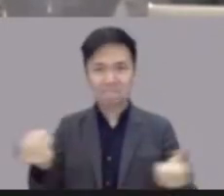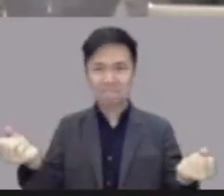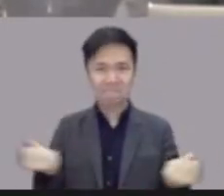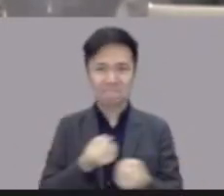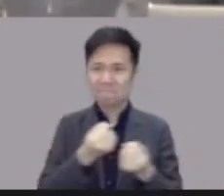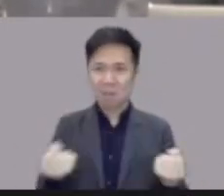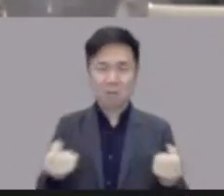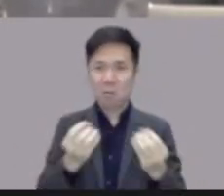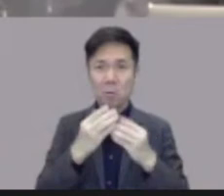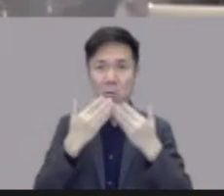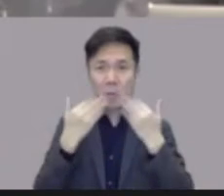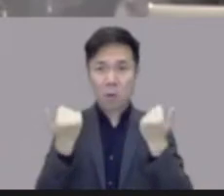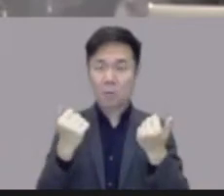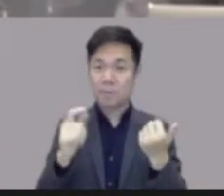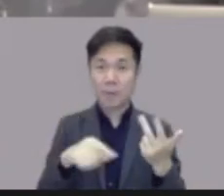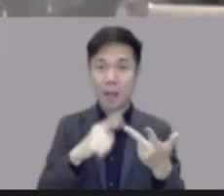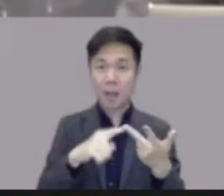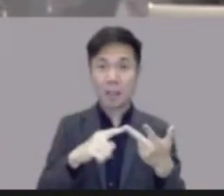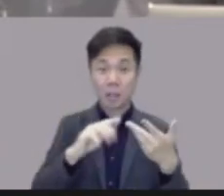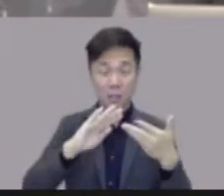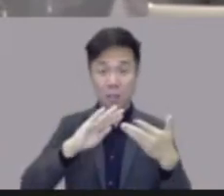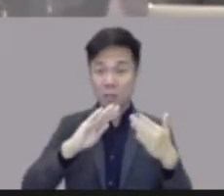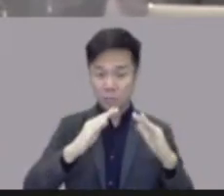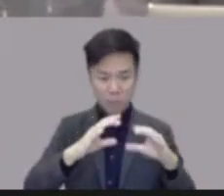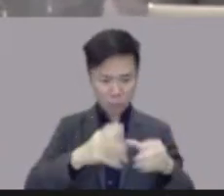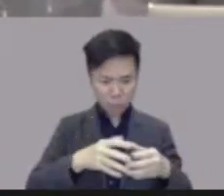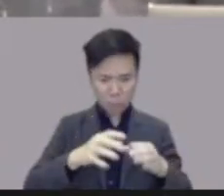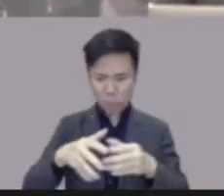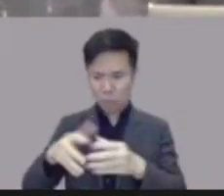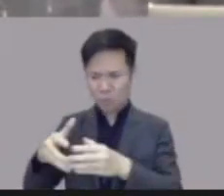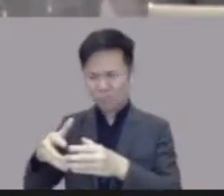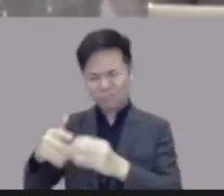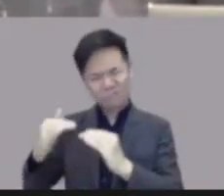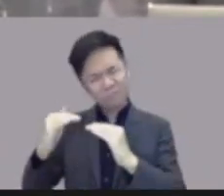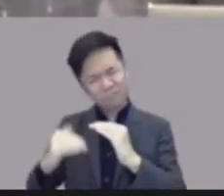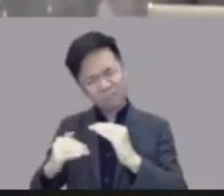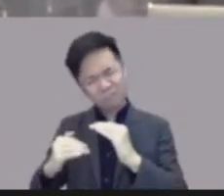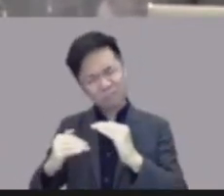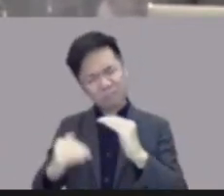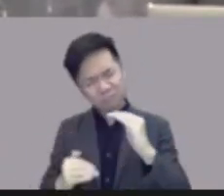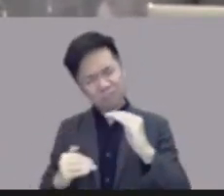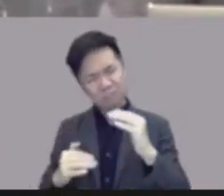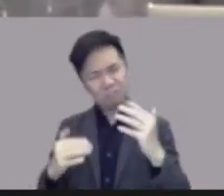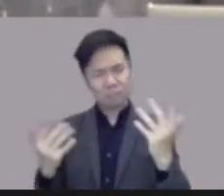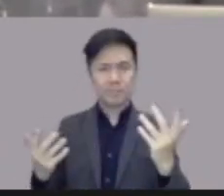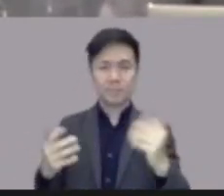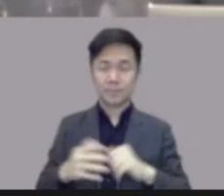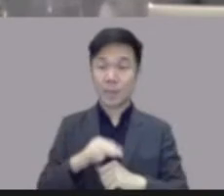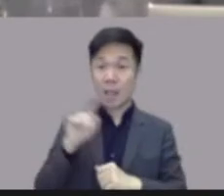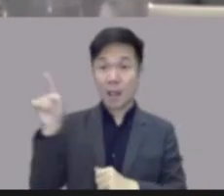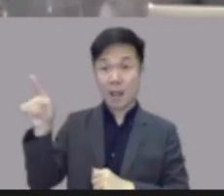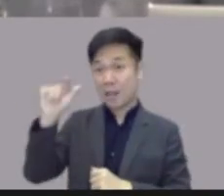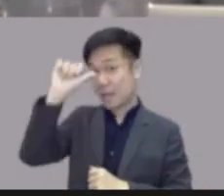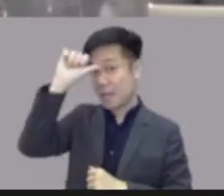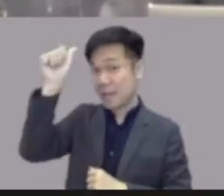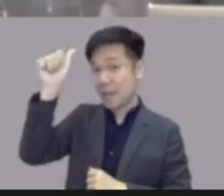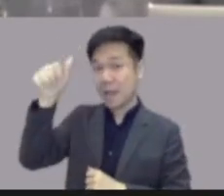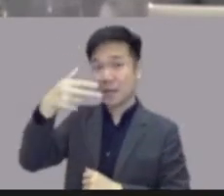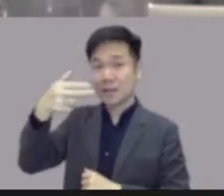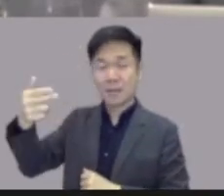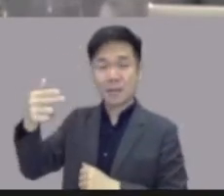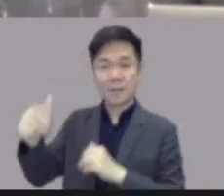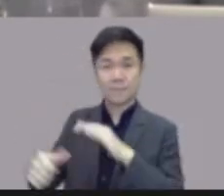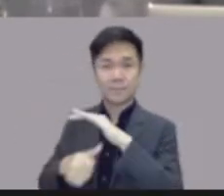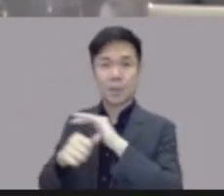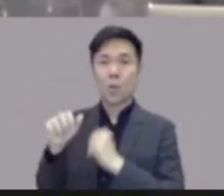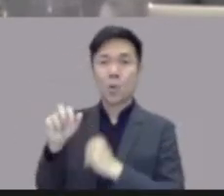investigation in the first red plus project in meghalaya India clearly showed that beyond the hundreds of thousands